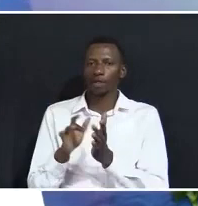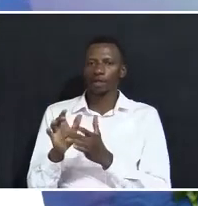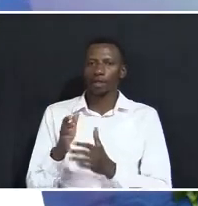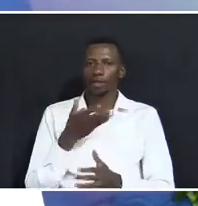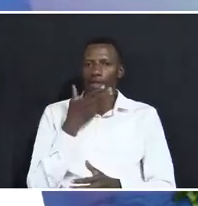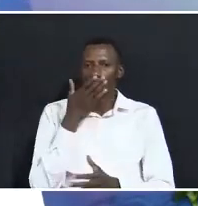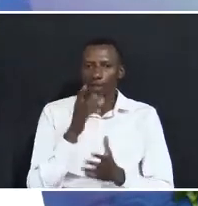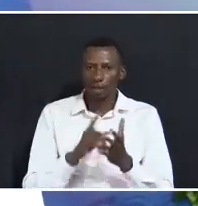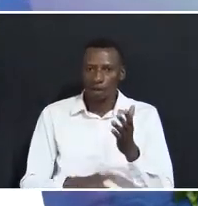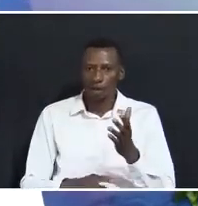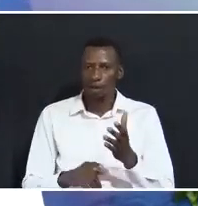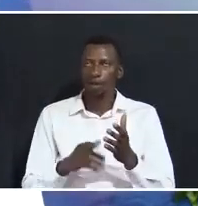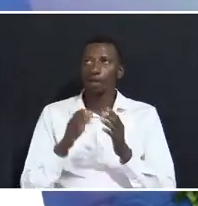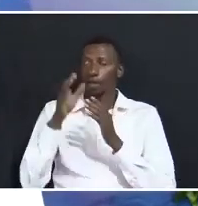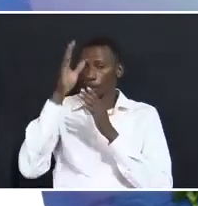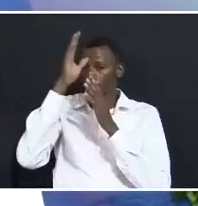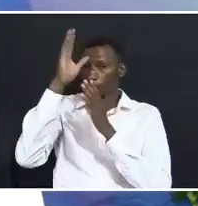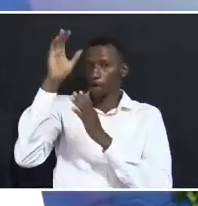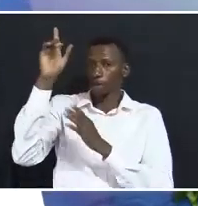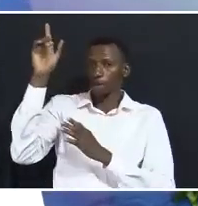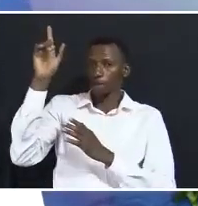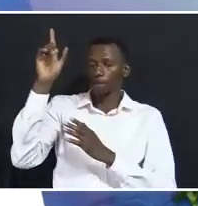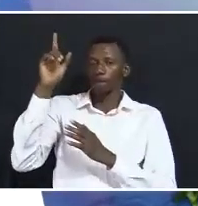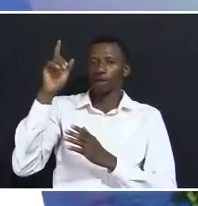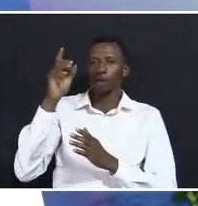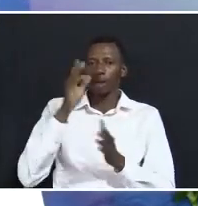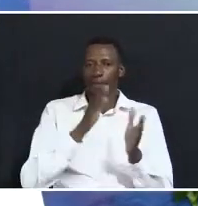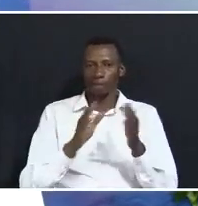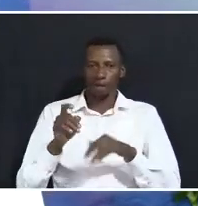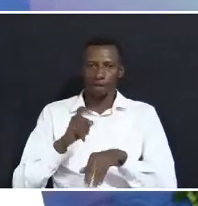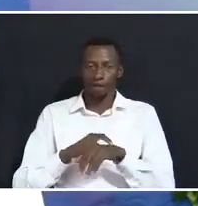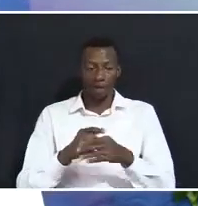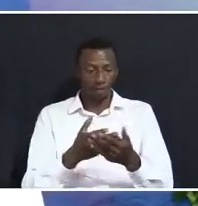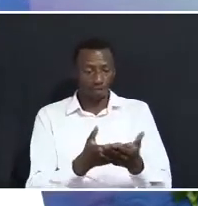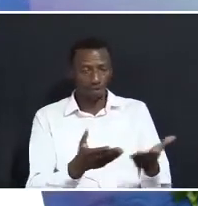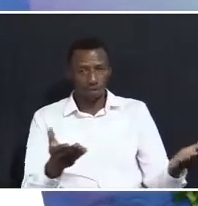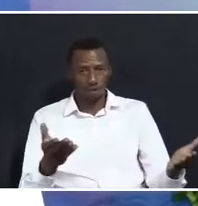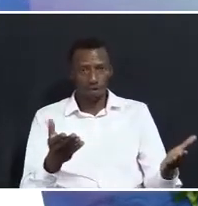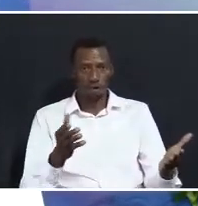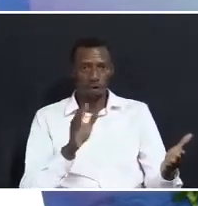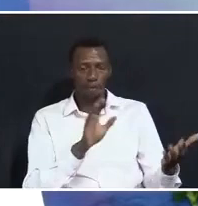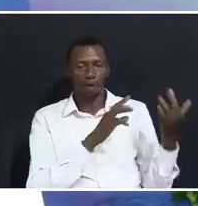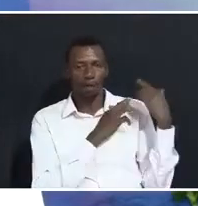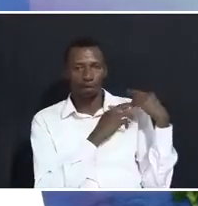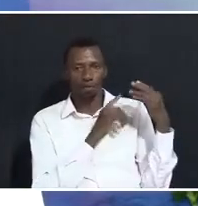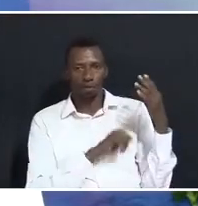will determine the time. Yours is to be witnesses.